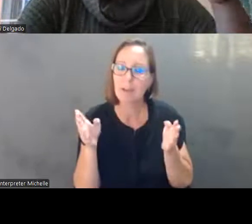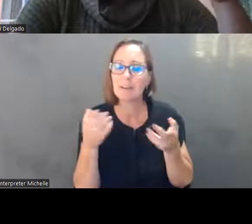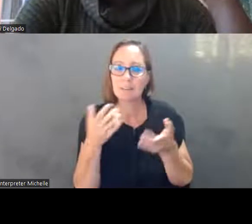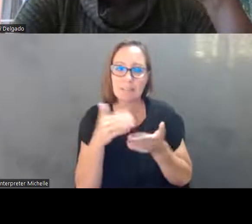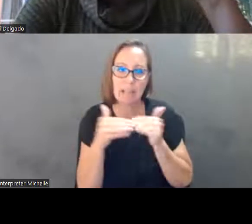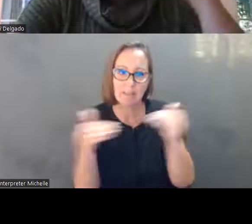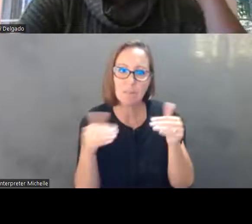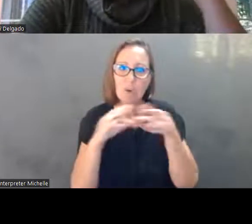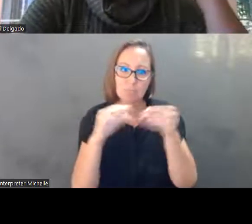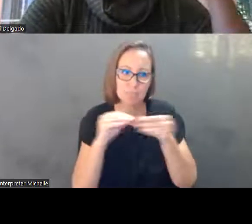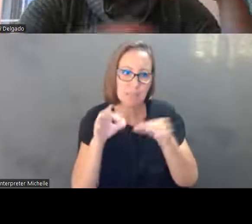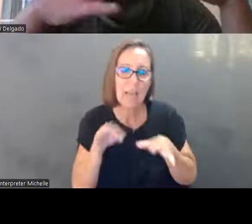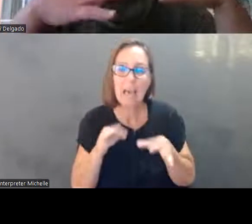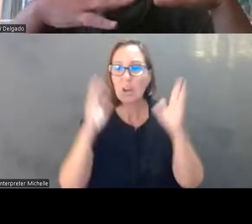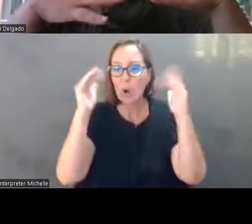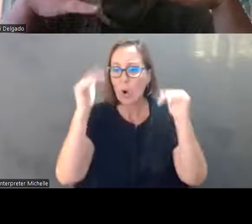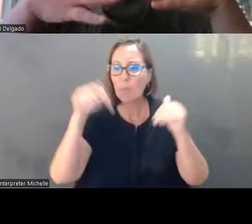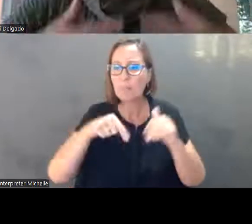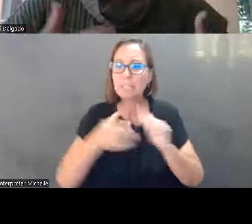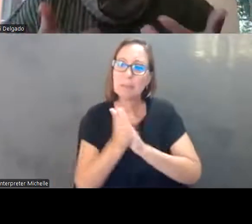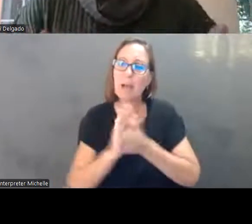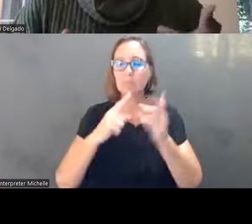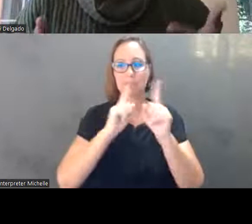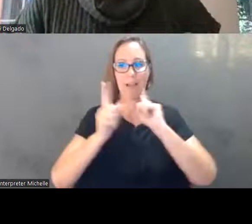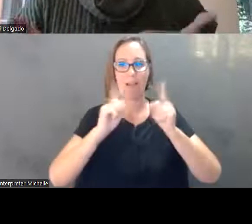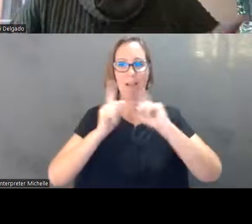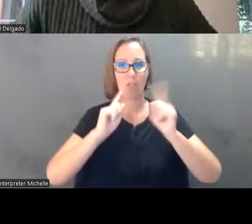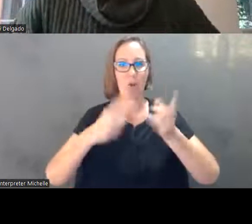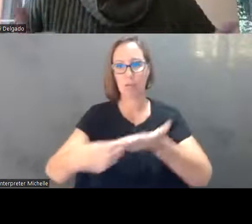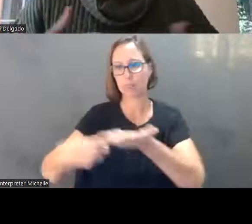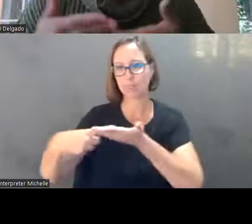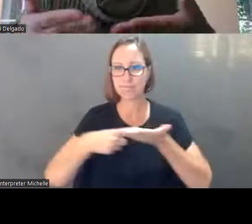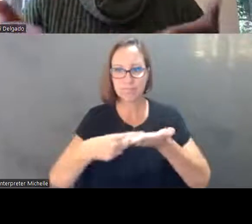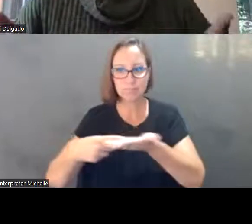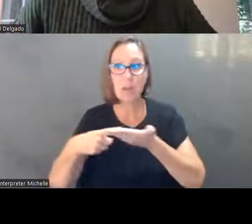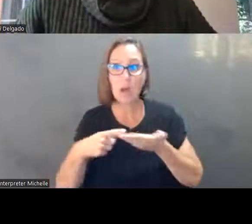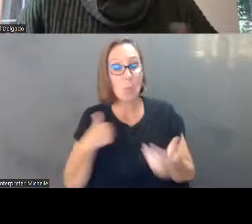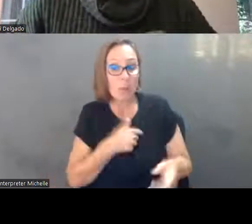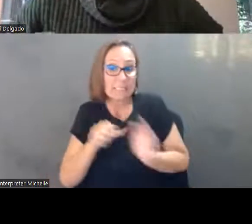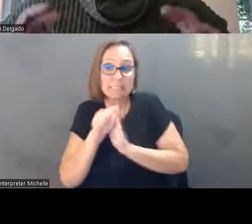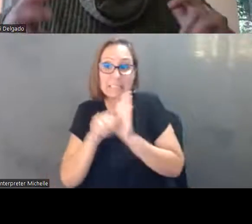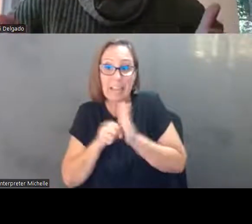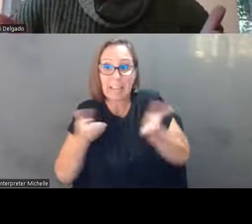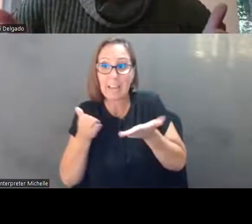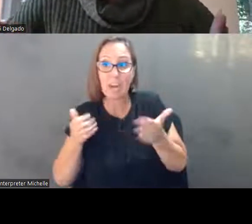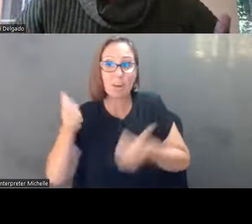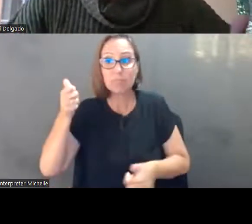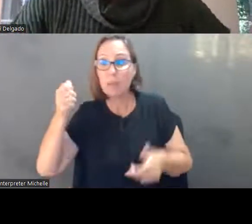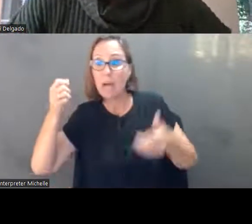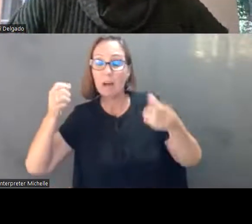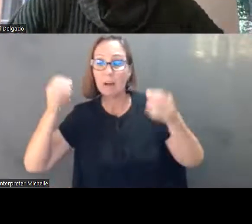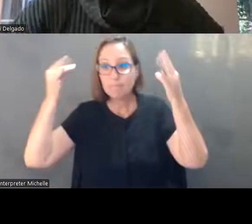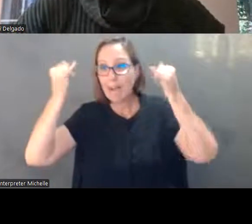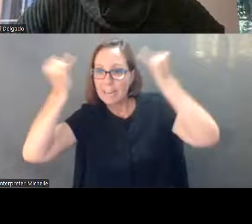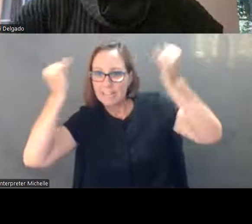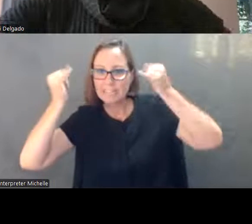in hopes that this is more of a dialogue, because we at the state have these ideas, have these initiatives, have these programs that will